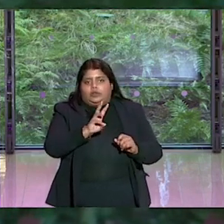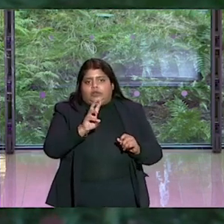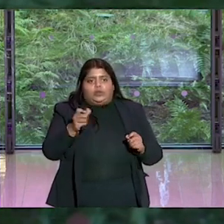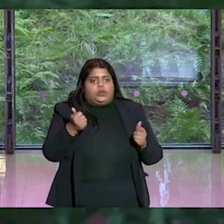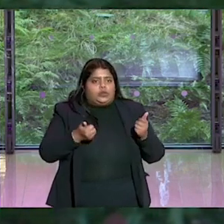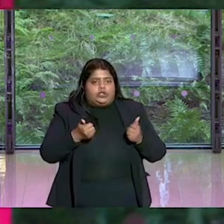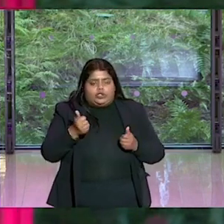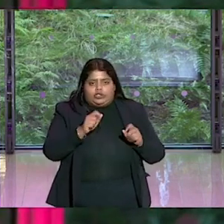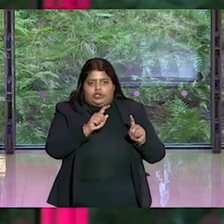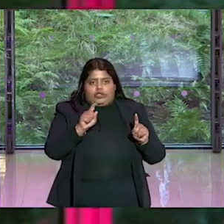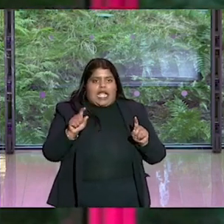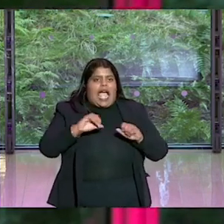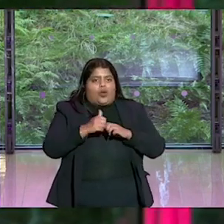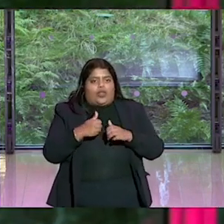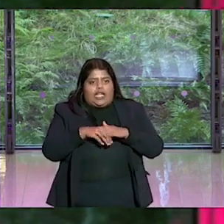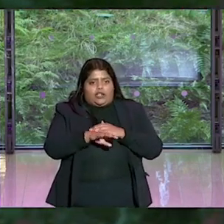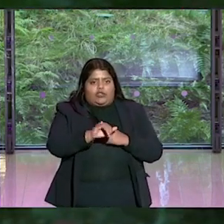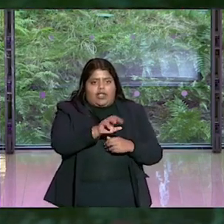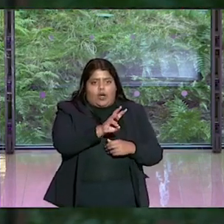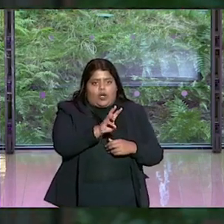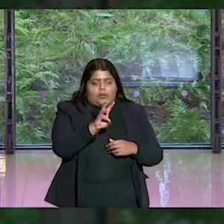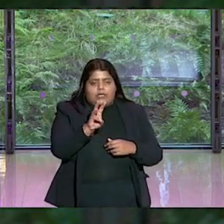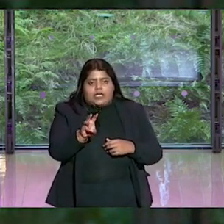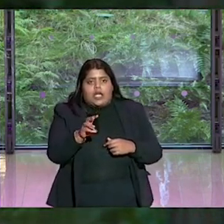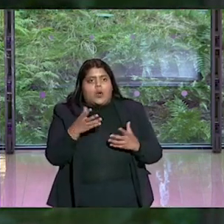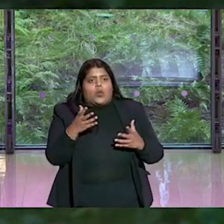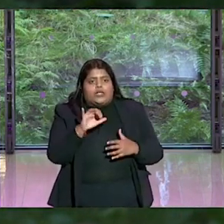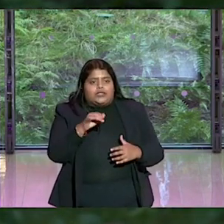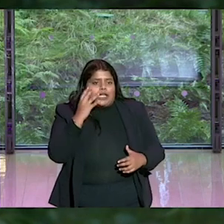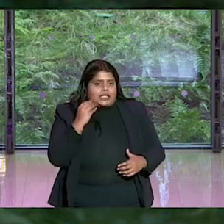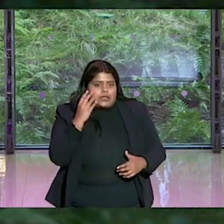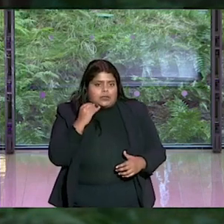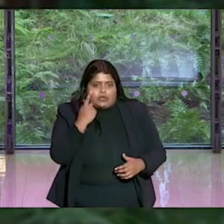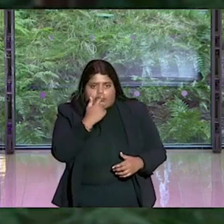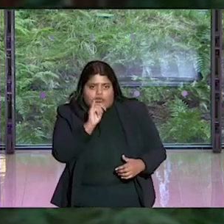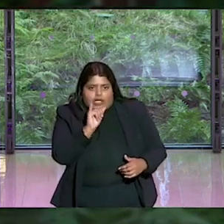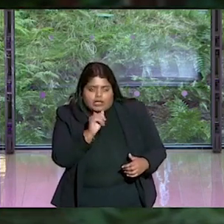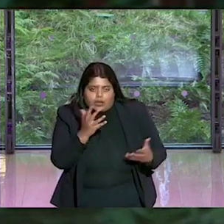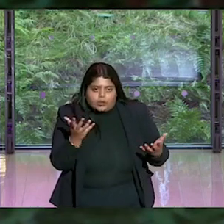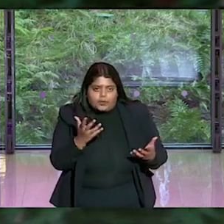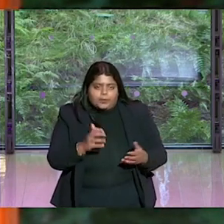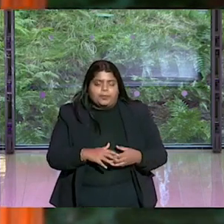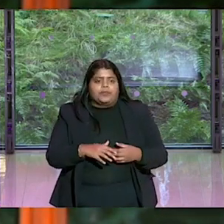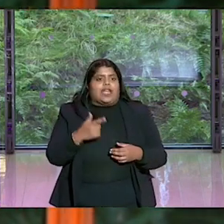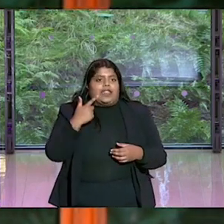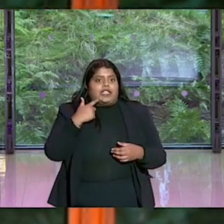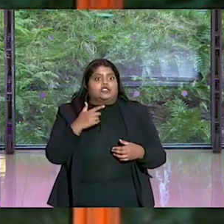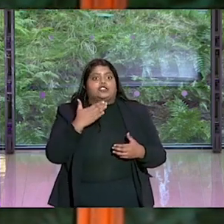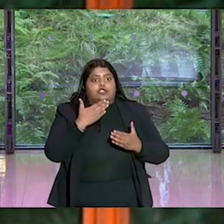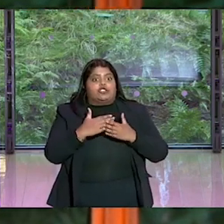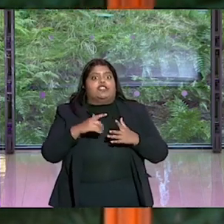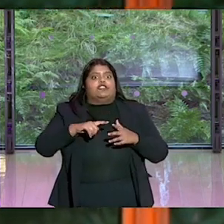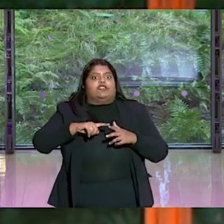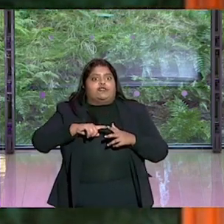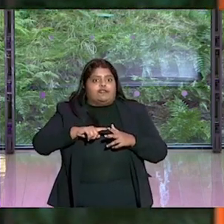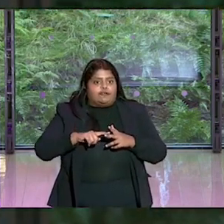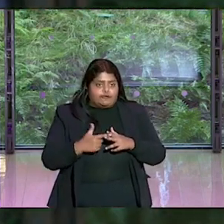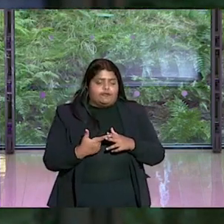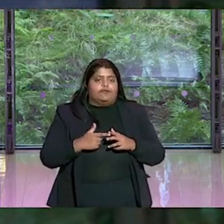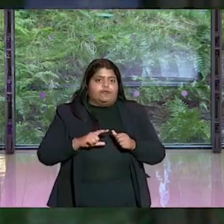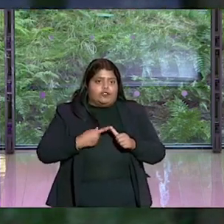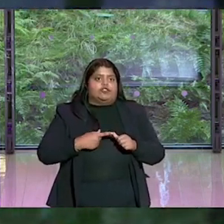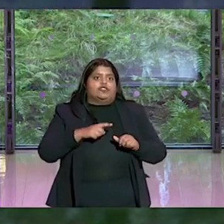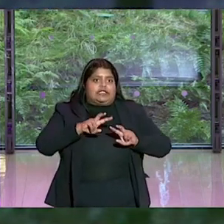How are people entering that website, your website? What is that experience like? I think that's a really good first analysis.